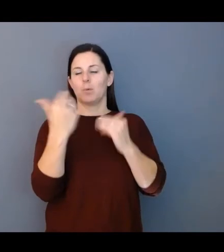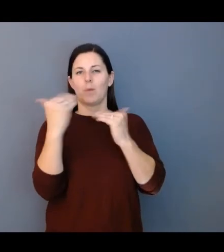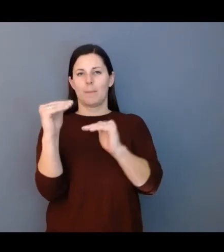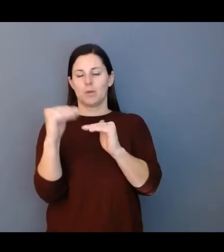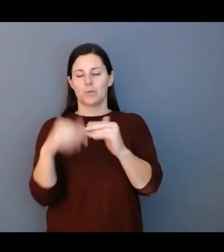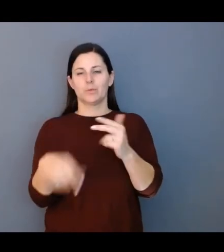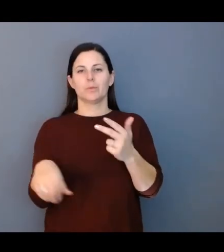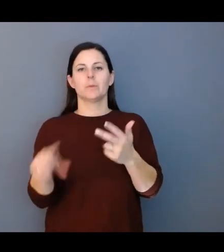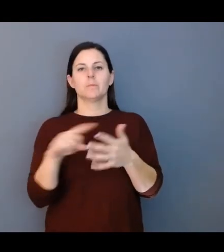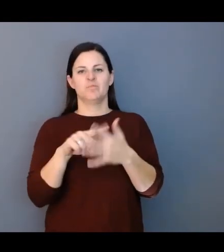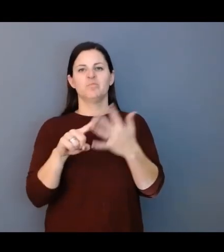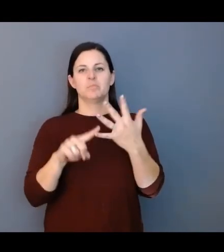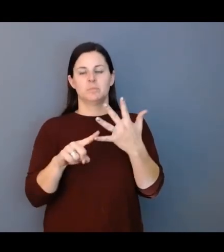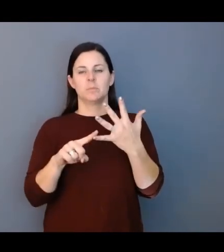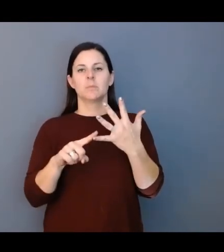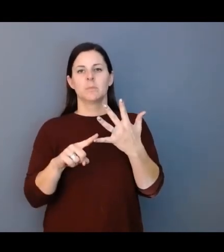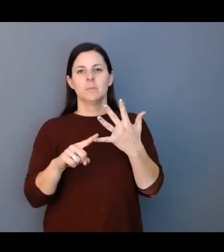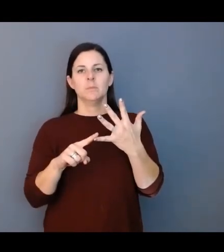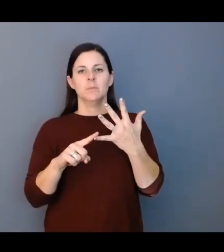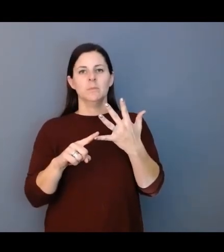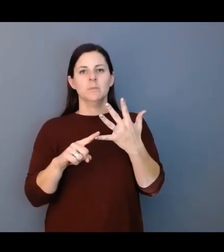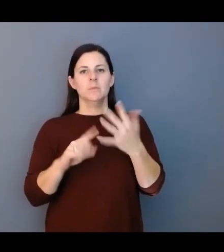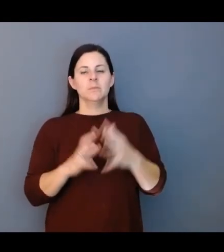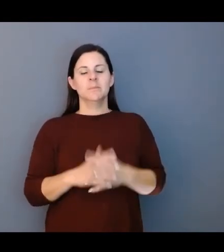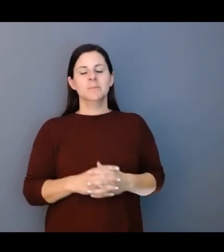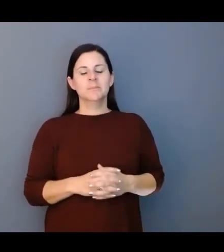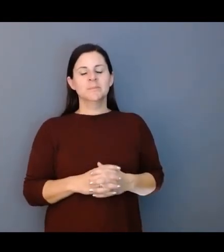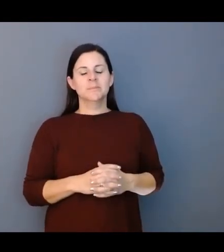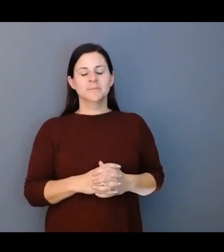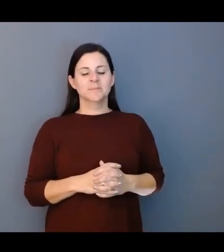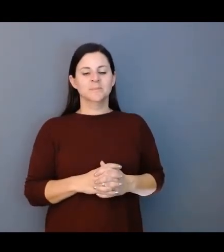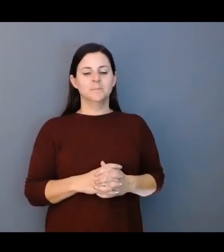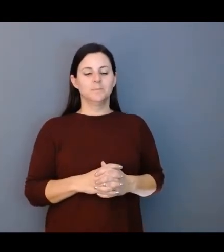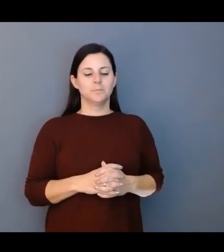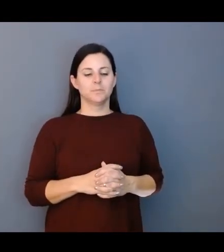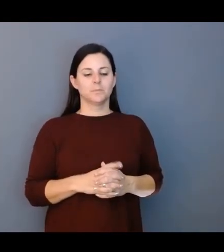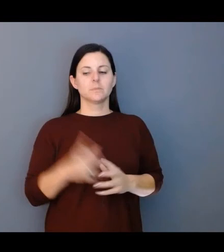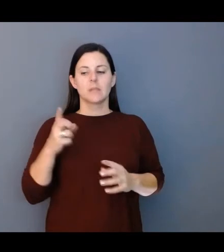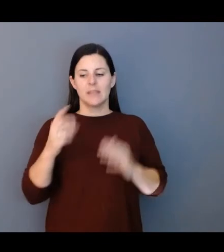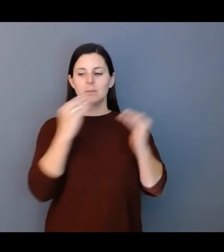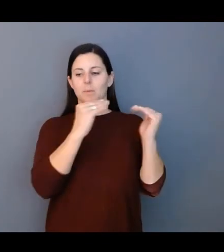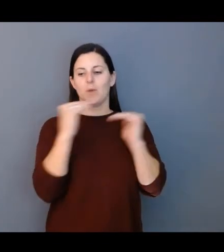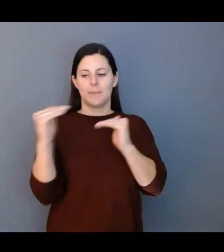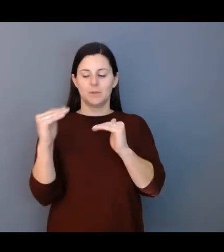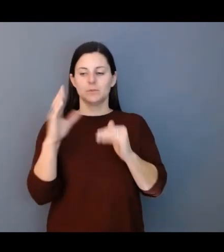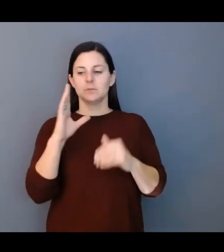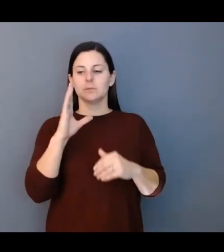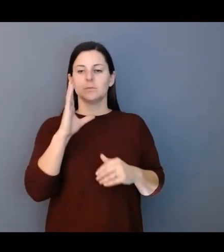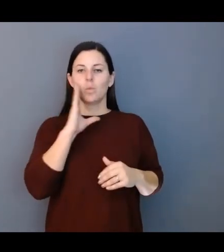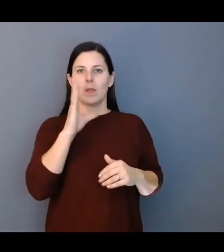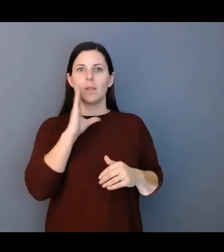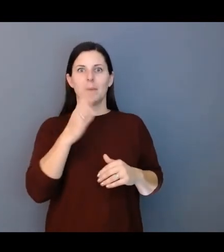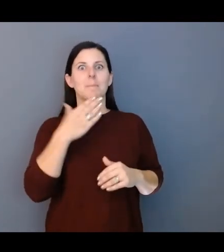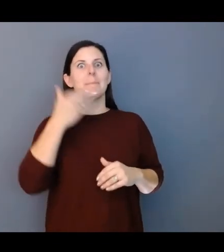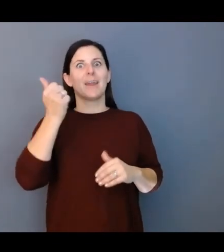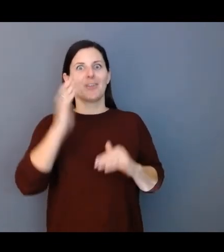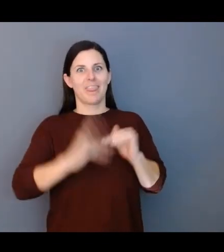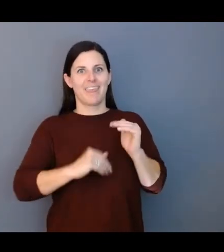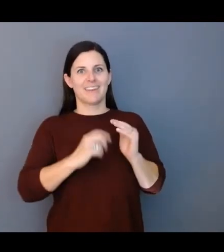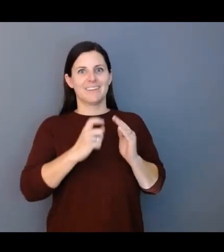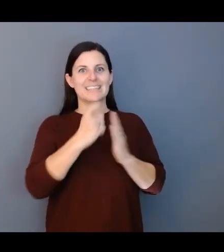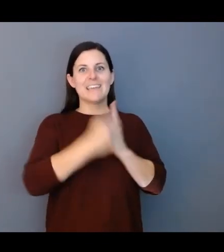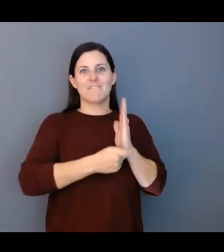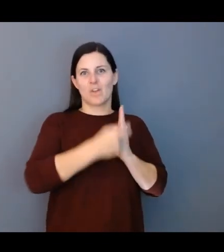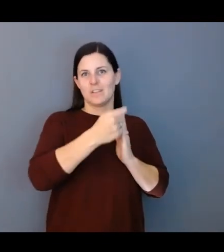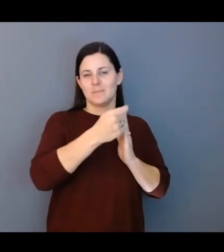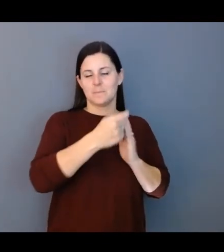the recommender already tuned this particular model and knew that these parameters are going to perform much